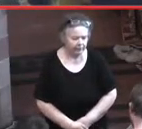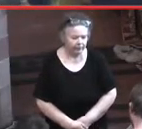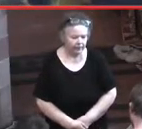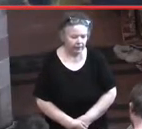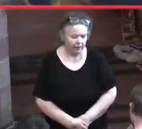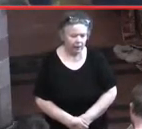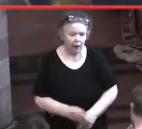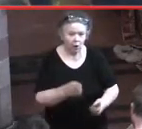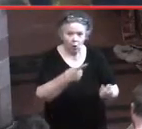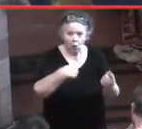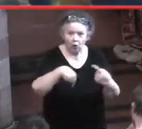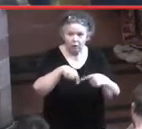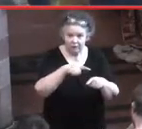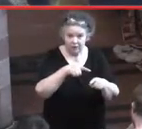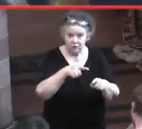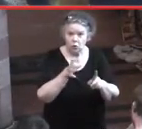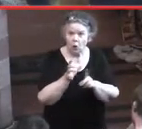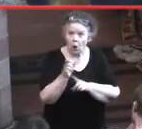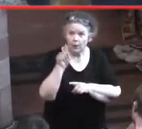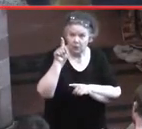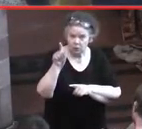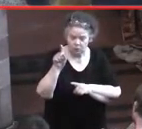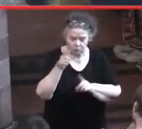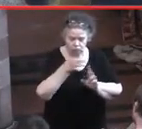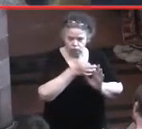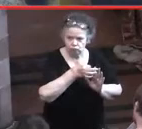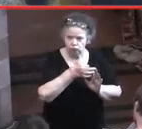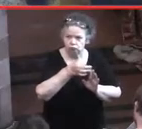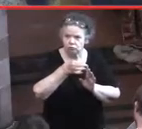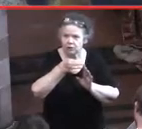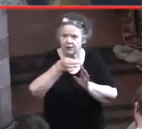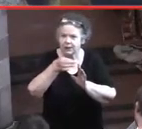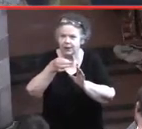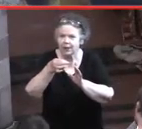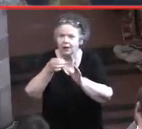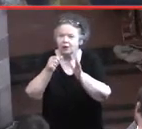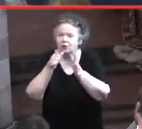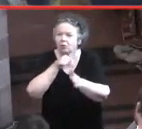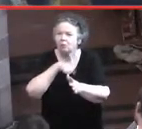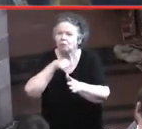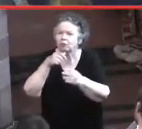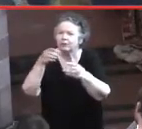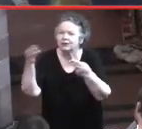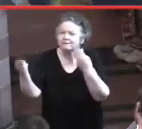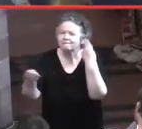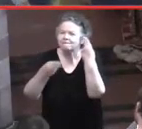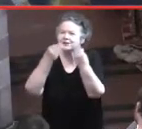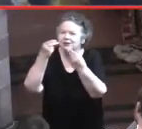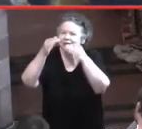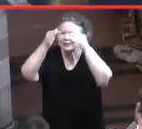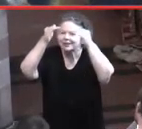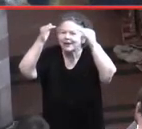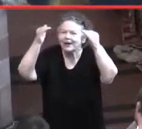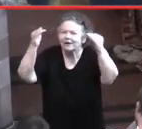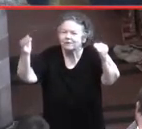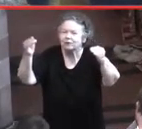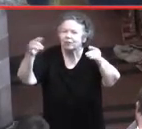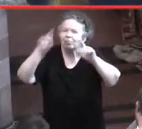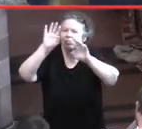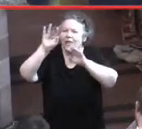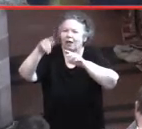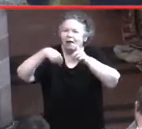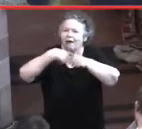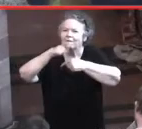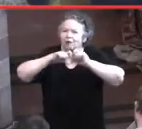Bring us with all who place their hope in you to the promised feast of your kingdom, where forever we may offer